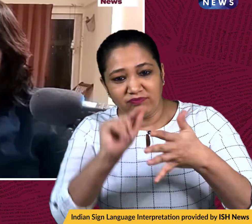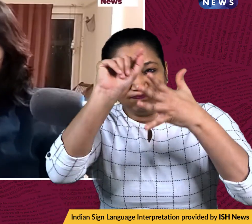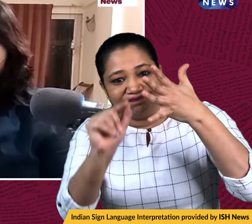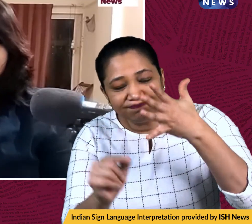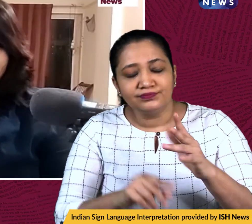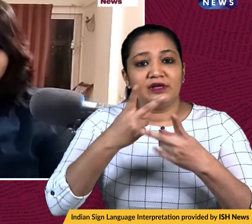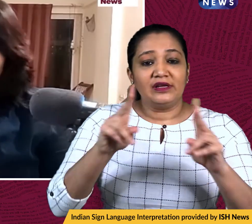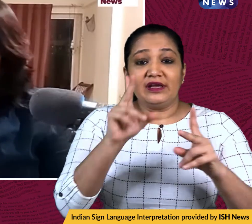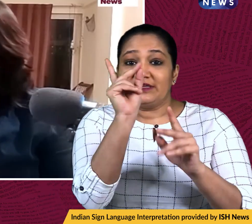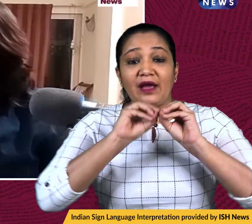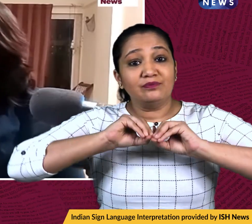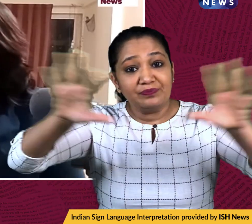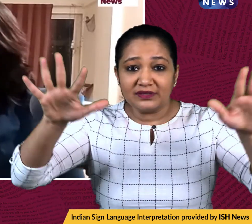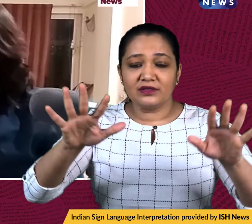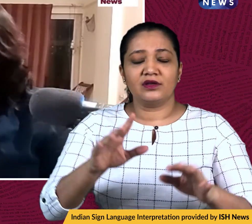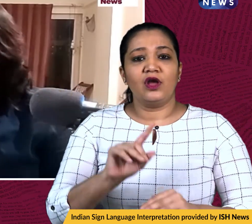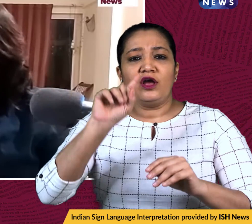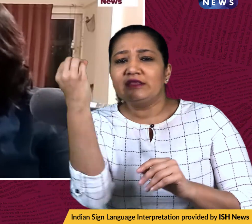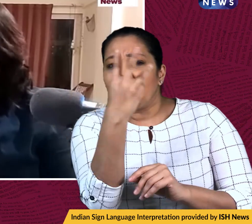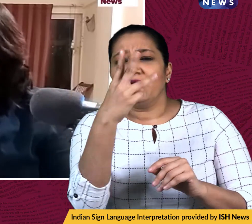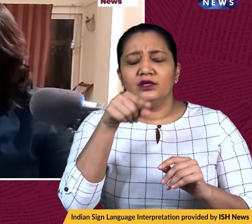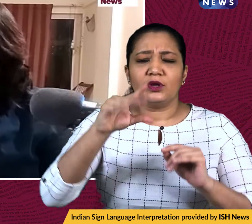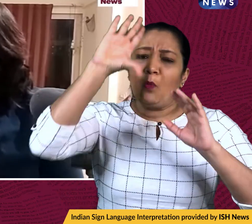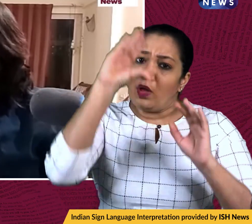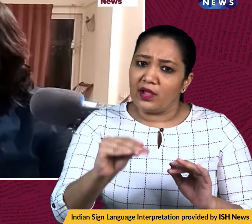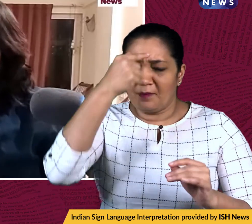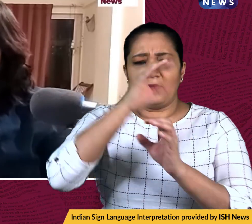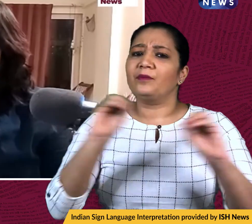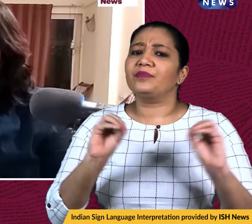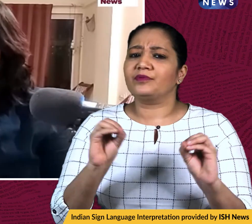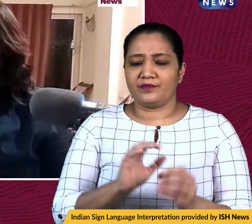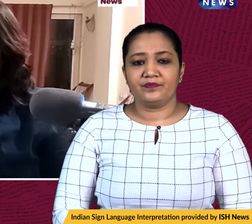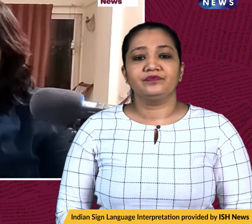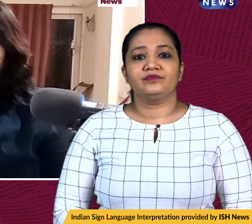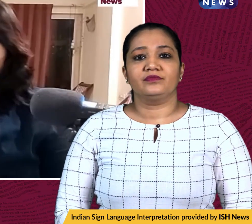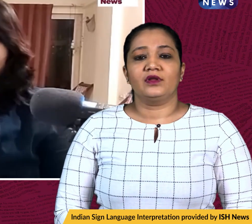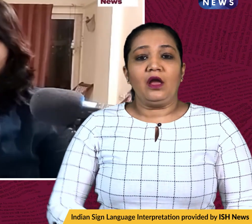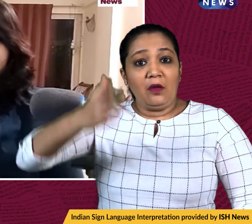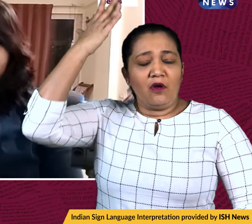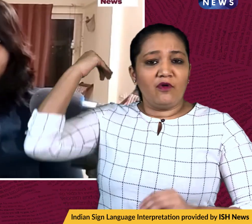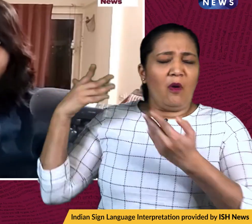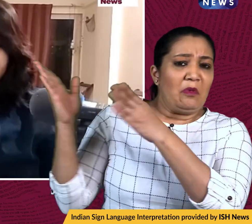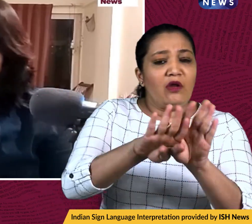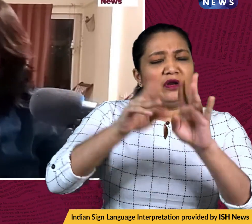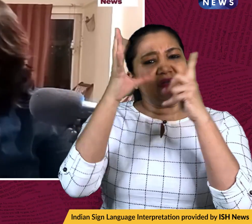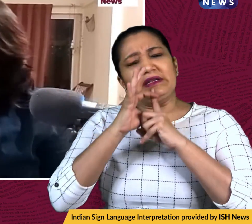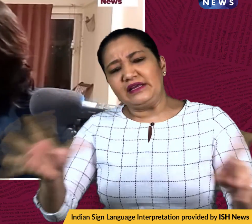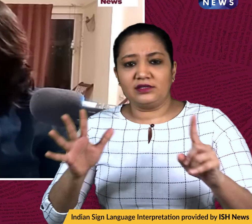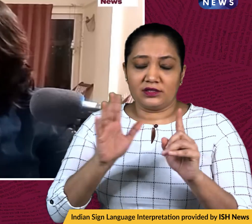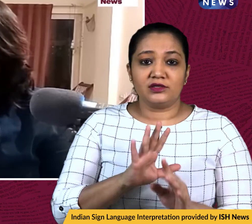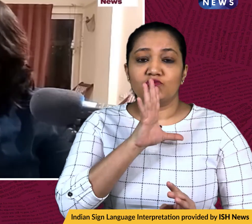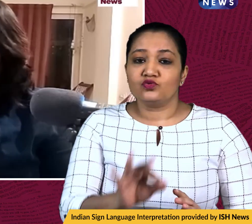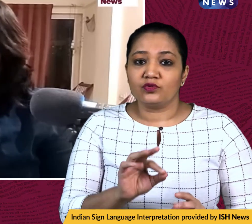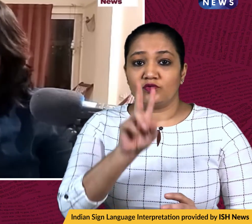economic impact of the second wave in the first quarter was much smaller than that experienced during the full lockdown phase